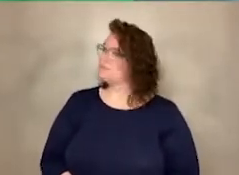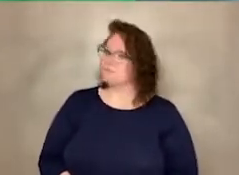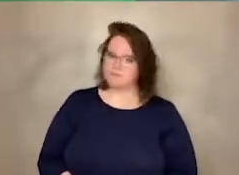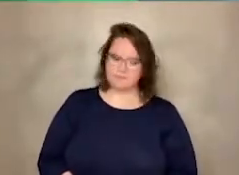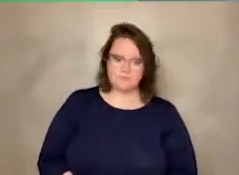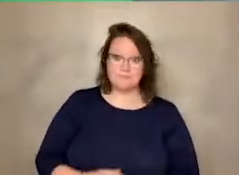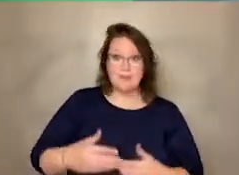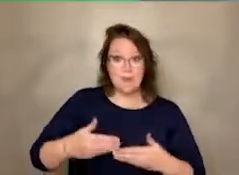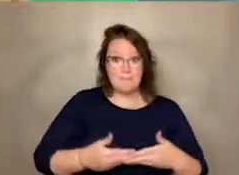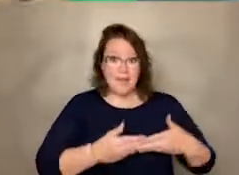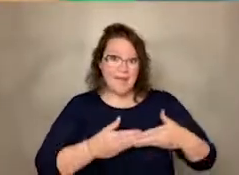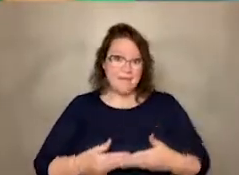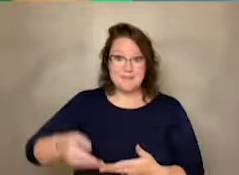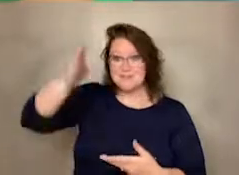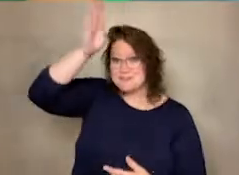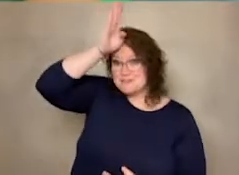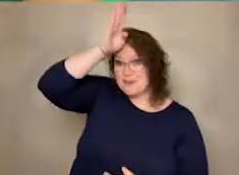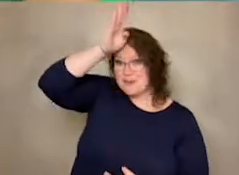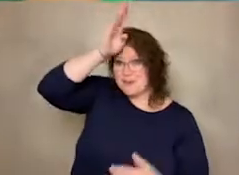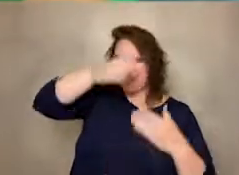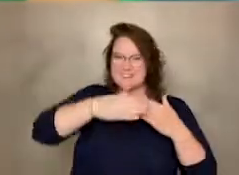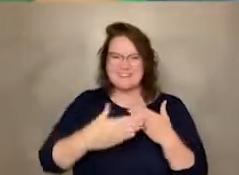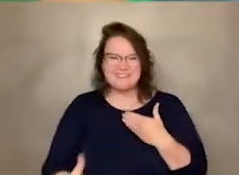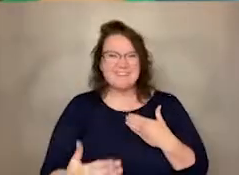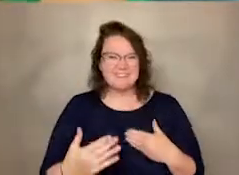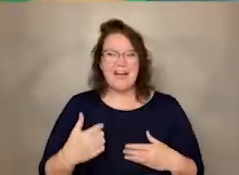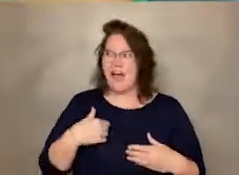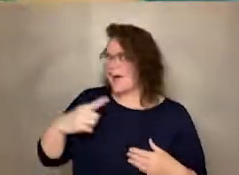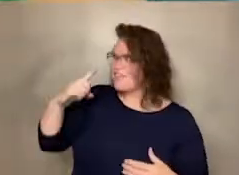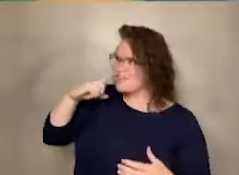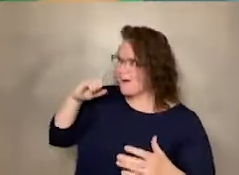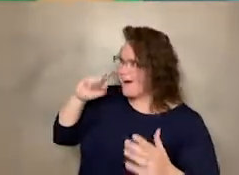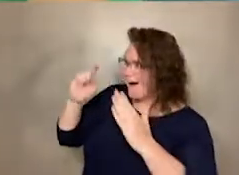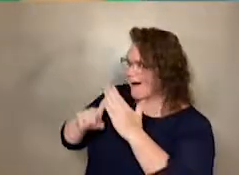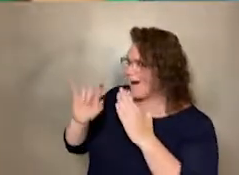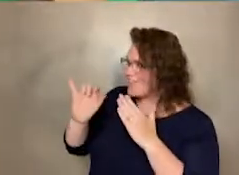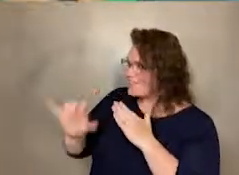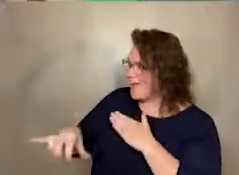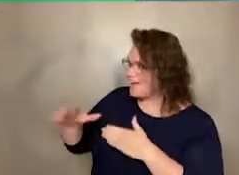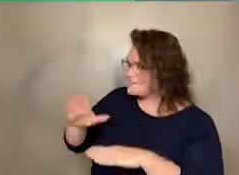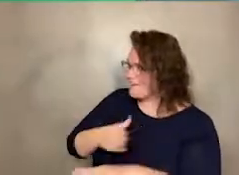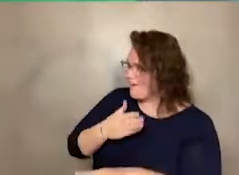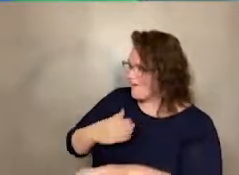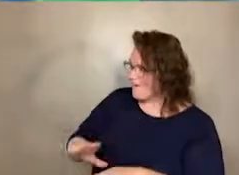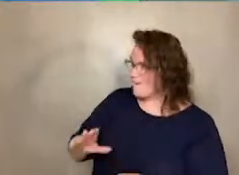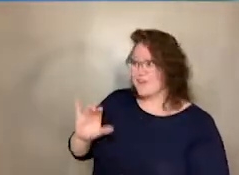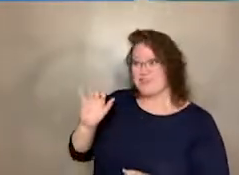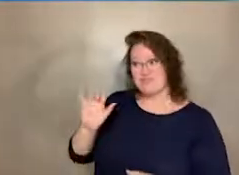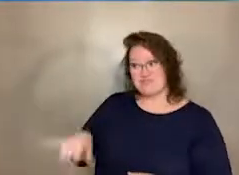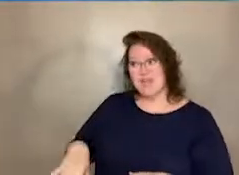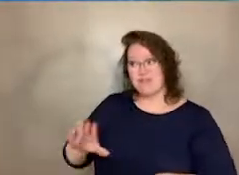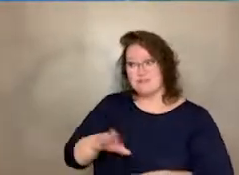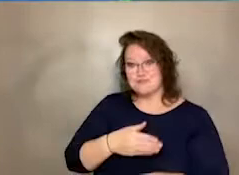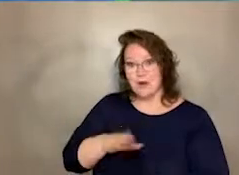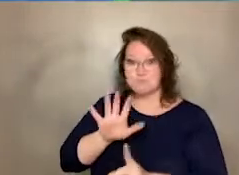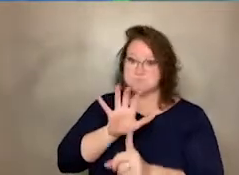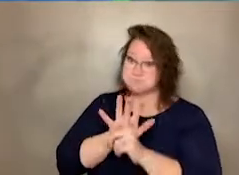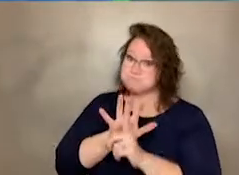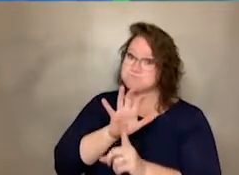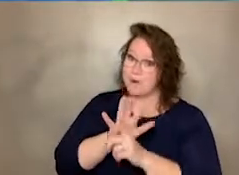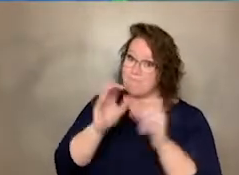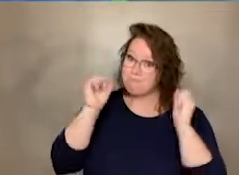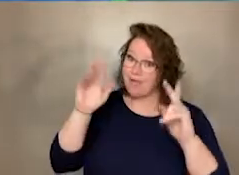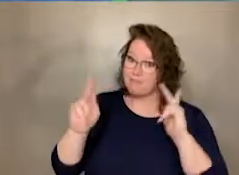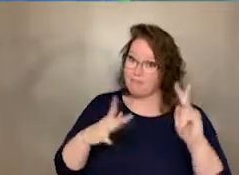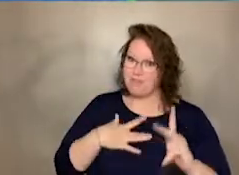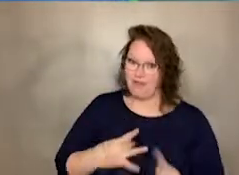Baby shark. I forgot the rest of it. I thought that I knew what that song was. Right? Now, that song is a hit. I know. I bet you